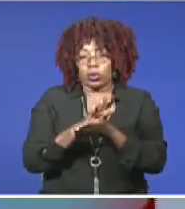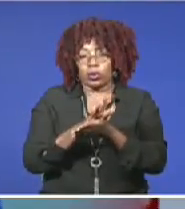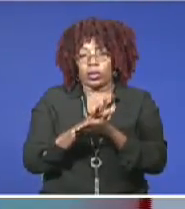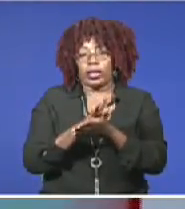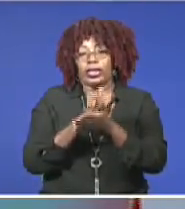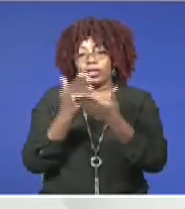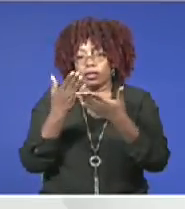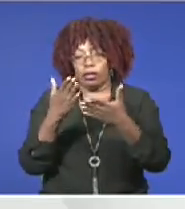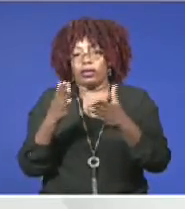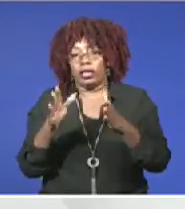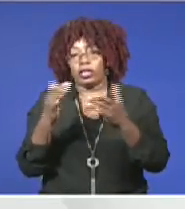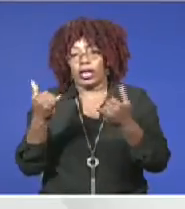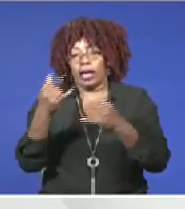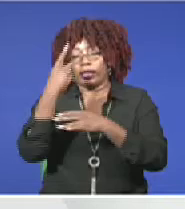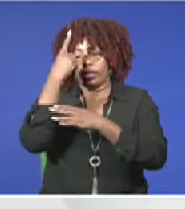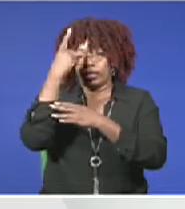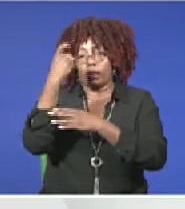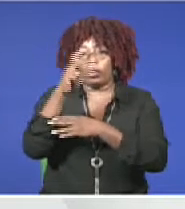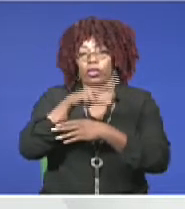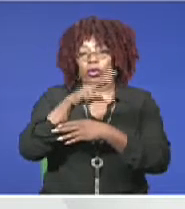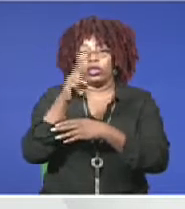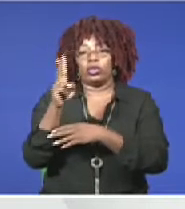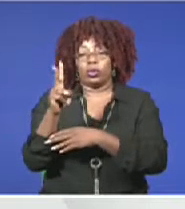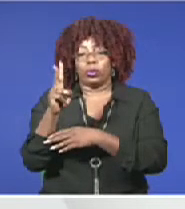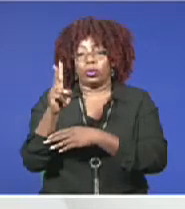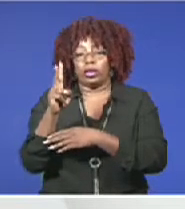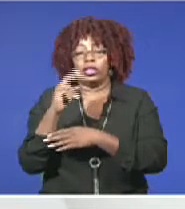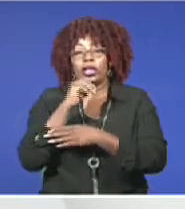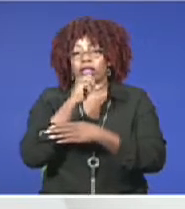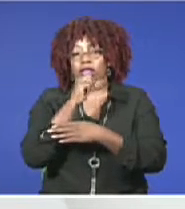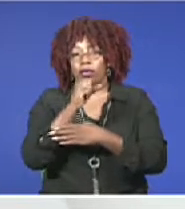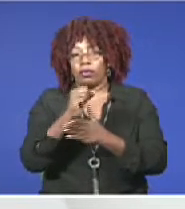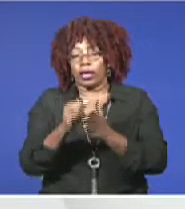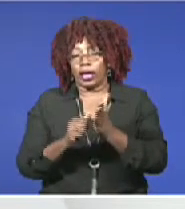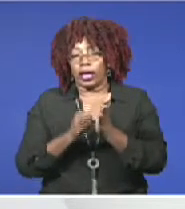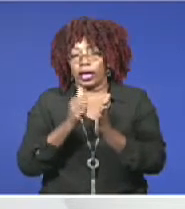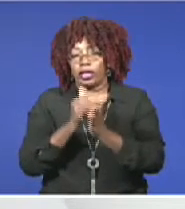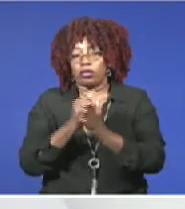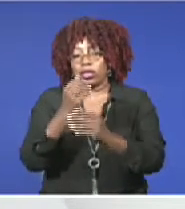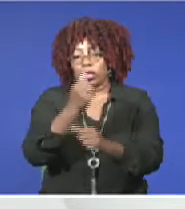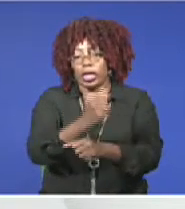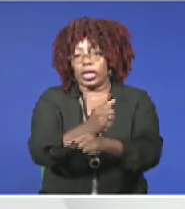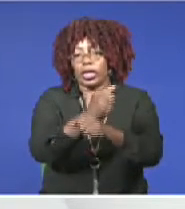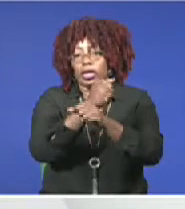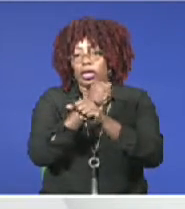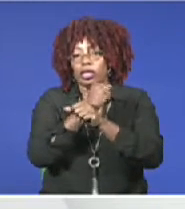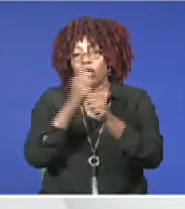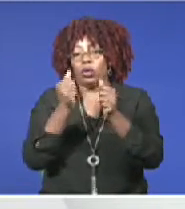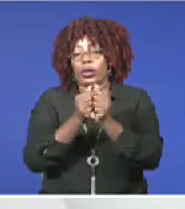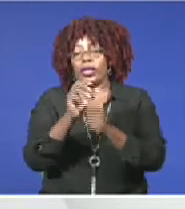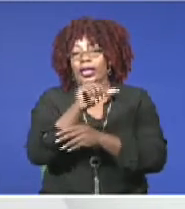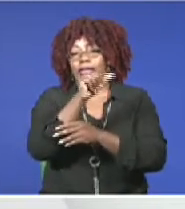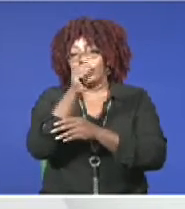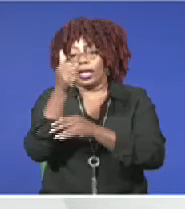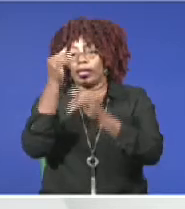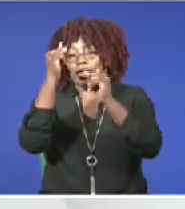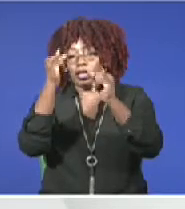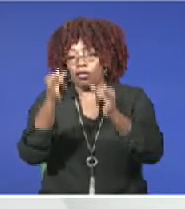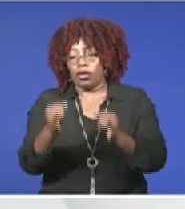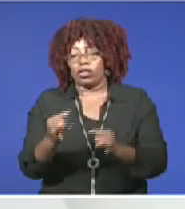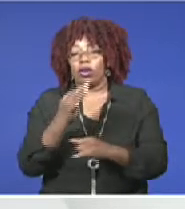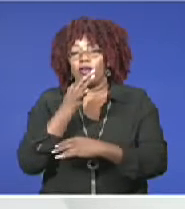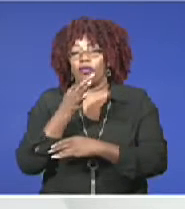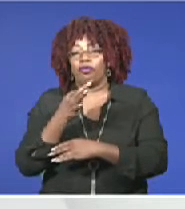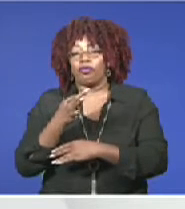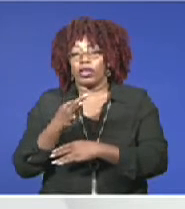We're told the suspect, 32-year-old Johnny St. Luke of Wilson Tract, was taken into custody along with another individual, a